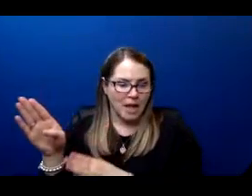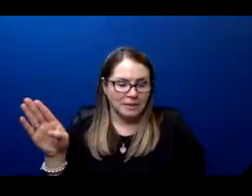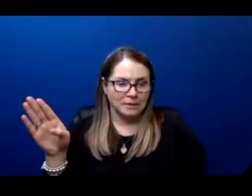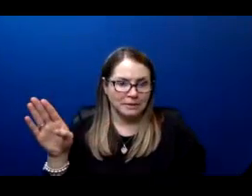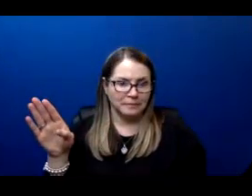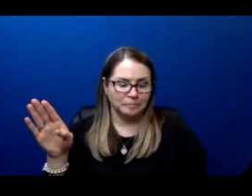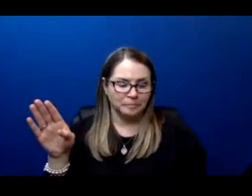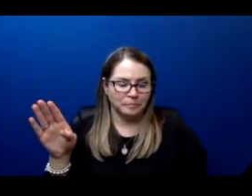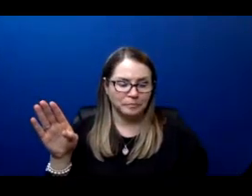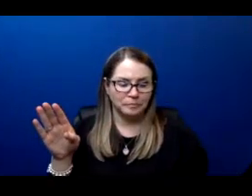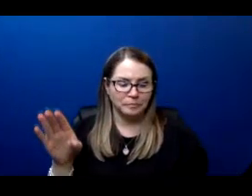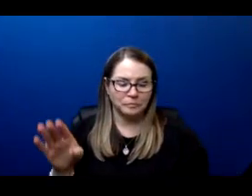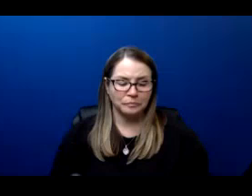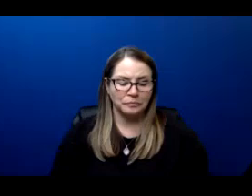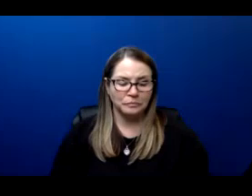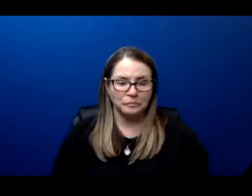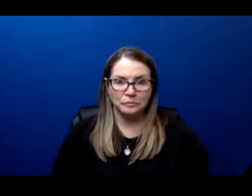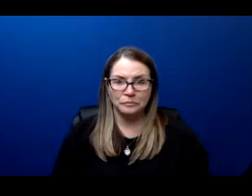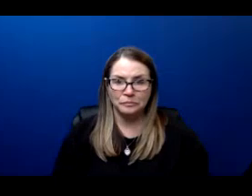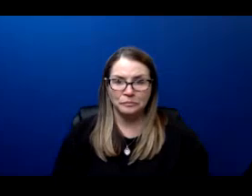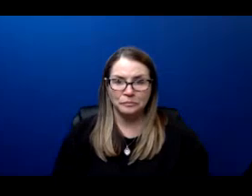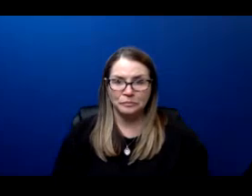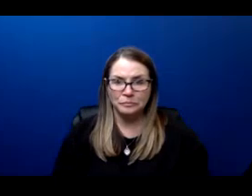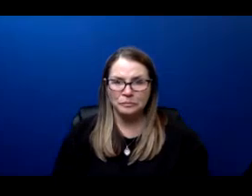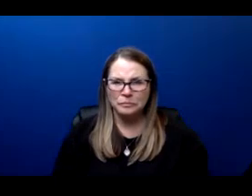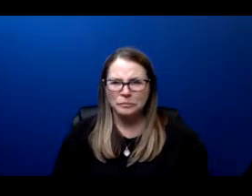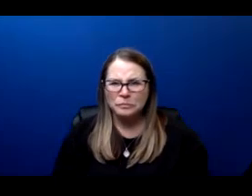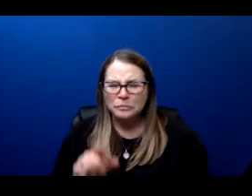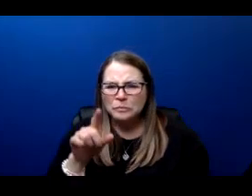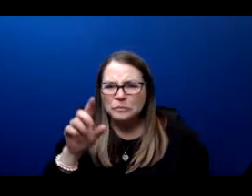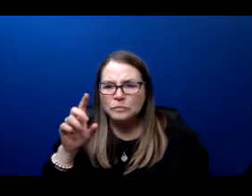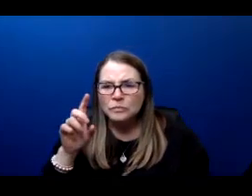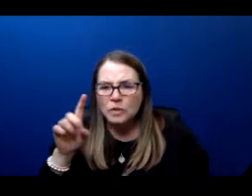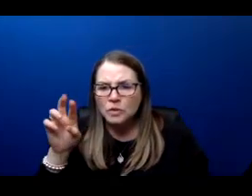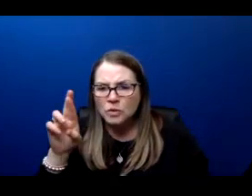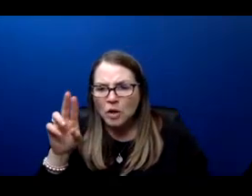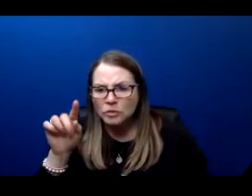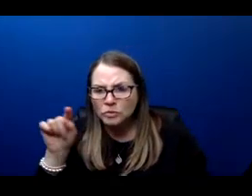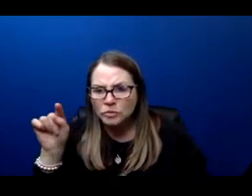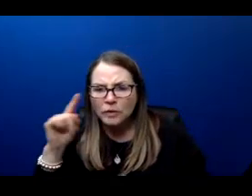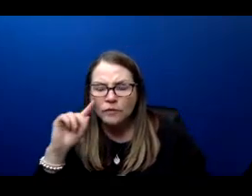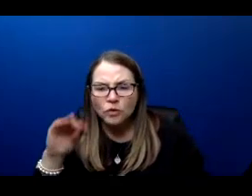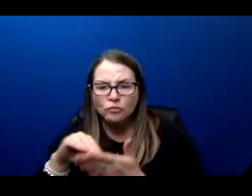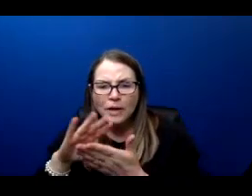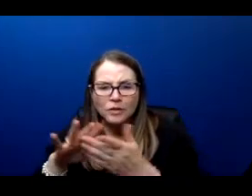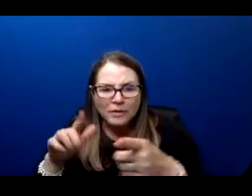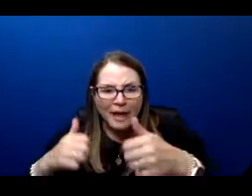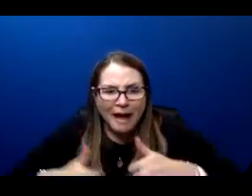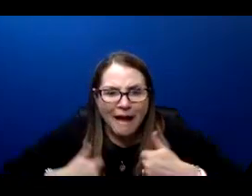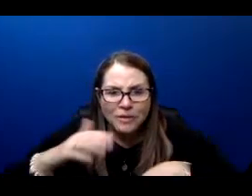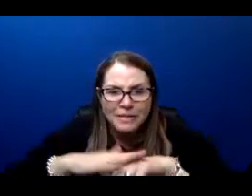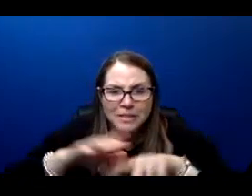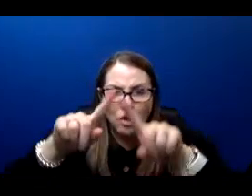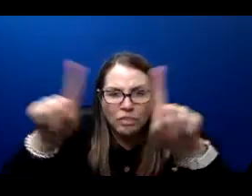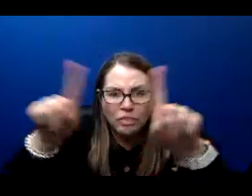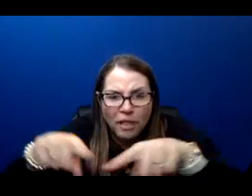are so welcome. Dr. Whitlock Lax, for the record. The address is actually on the flyer for